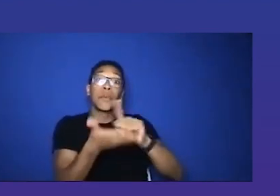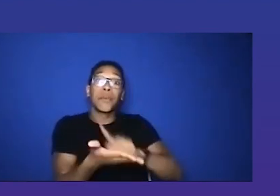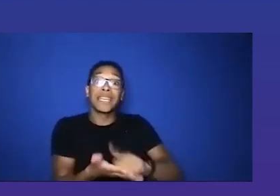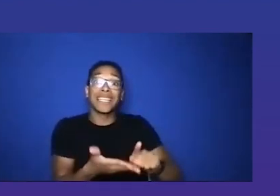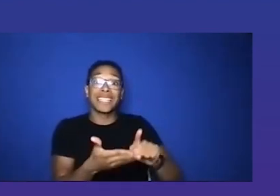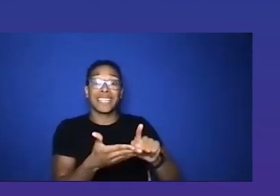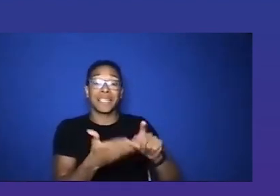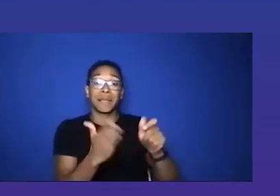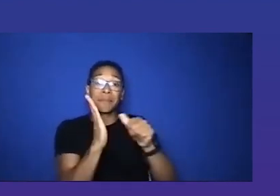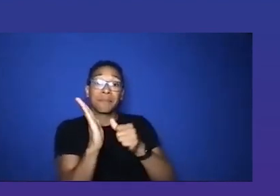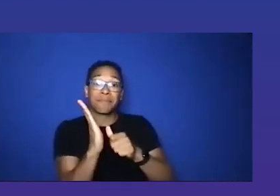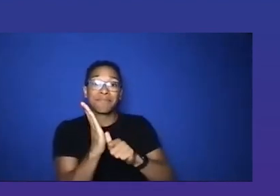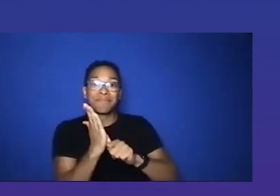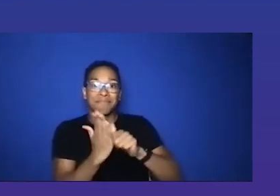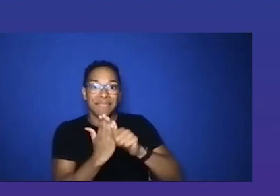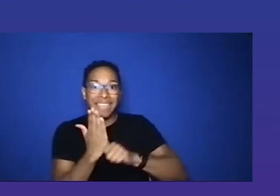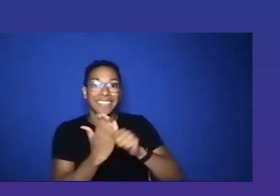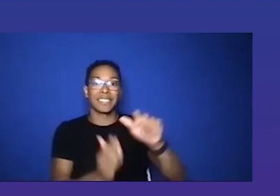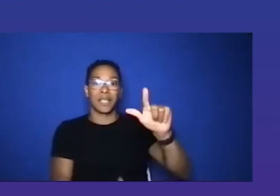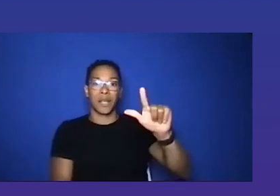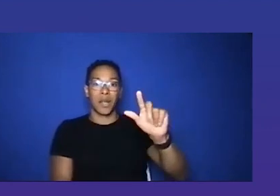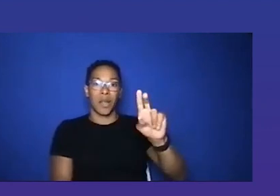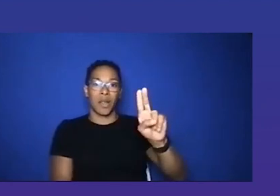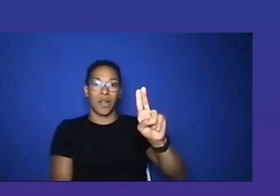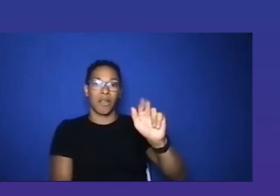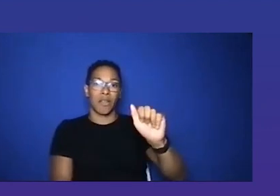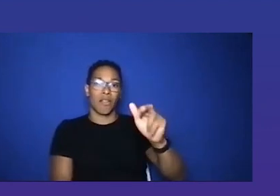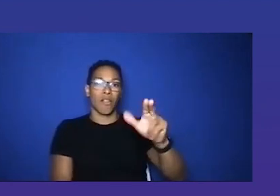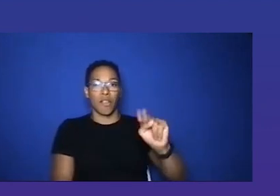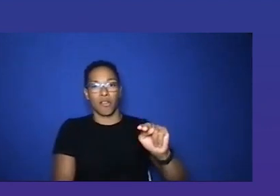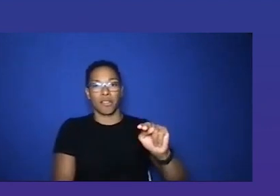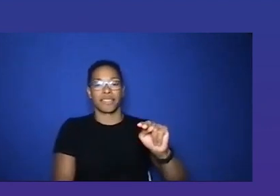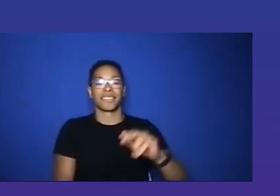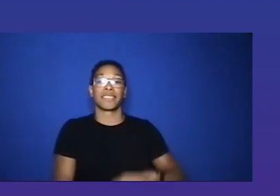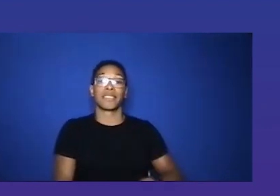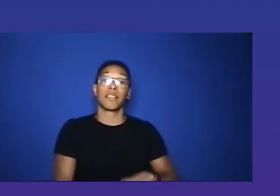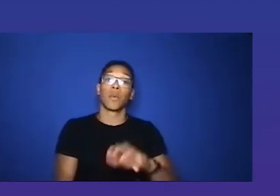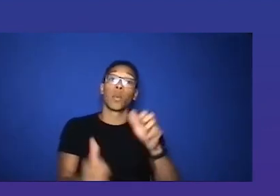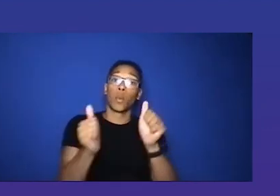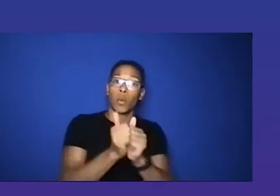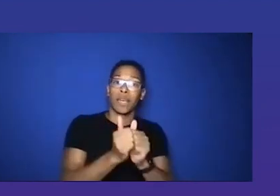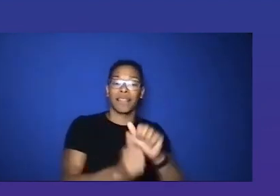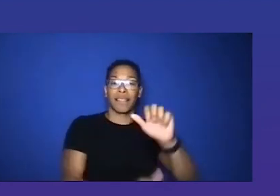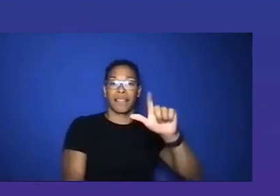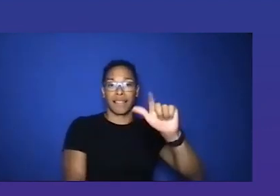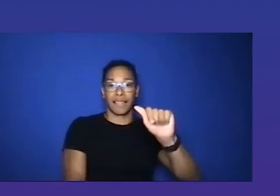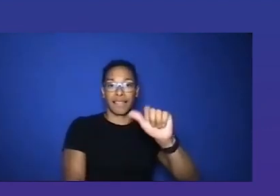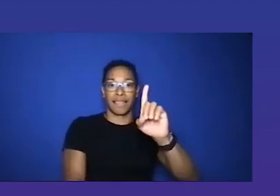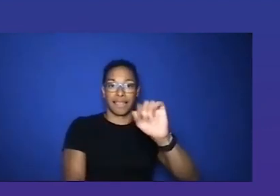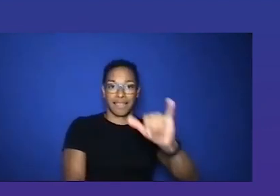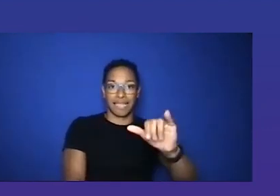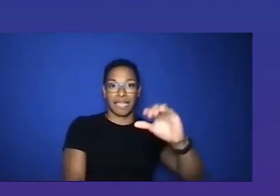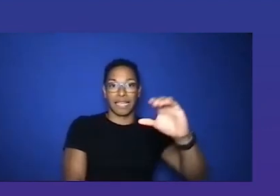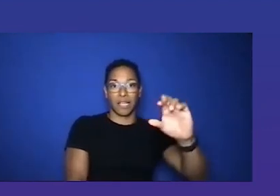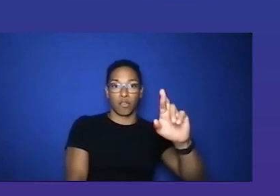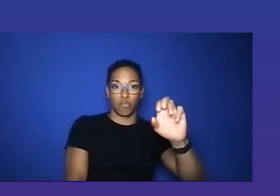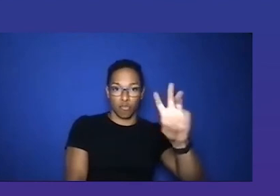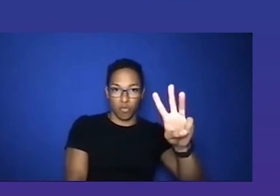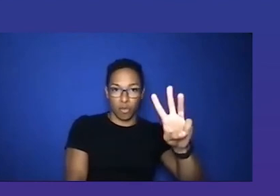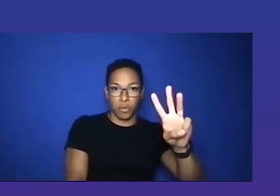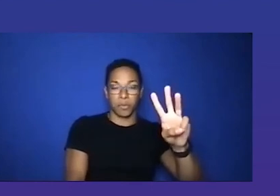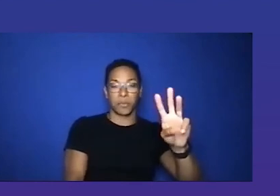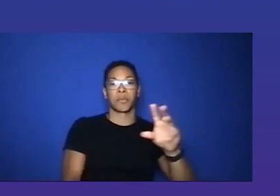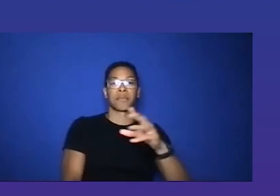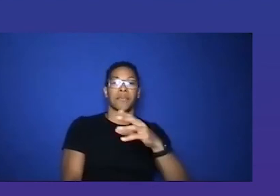of Dance Magazine, Lauren Wingenroth, joined by Lady Crow, Linda LaBeija, Jamal Barnes, and